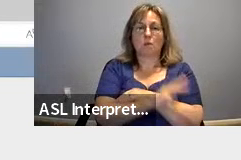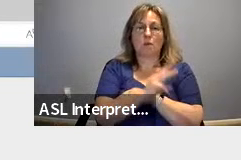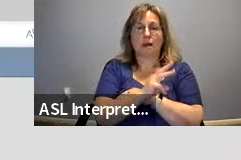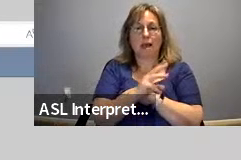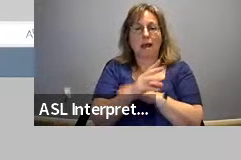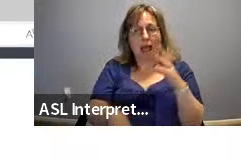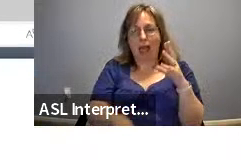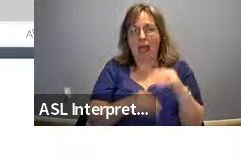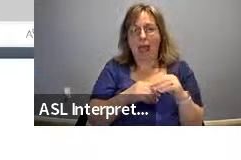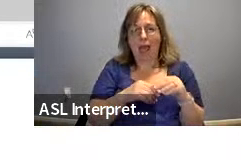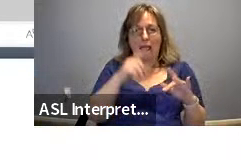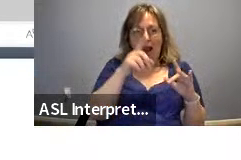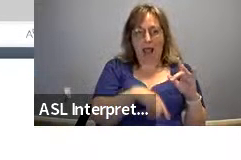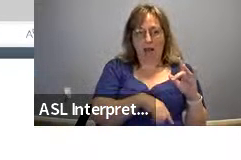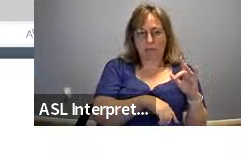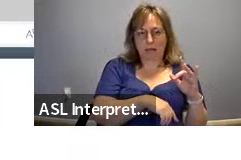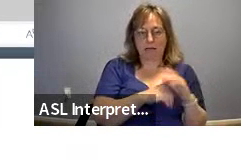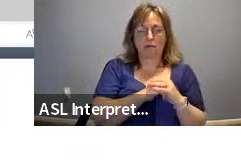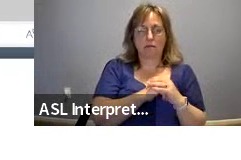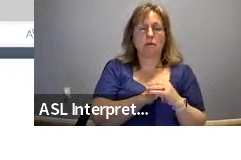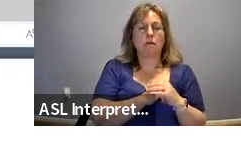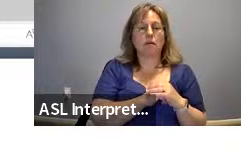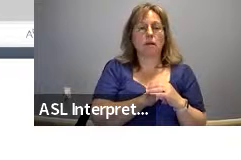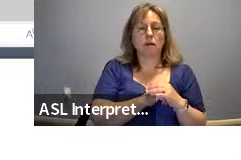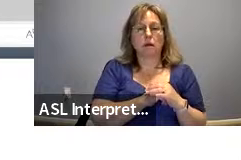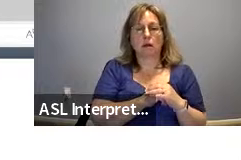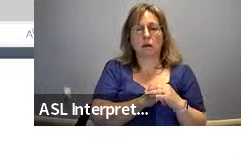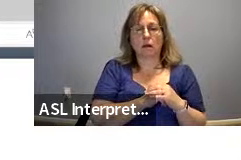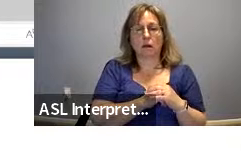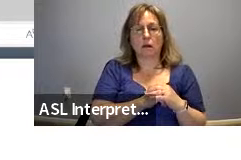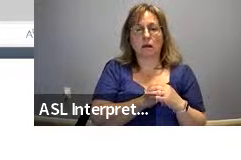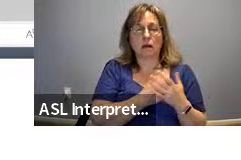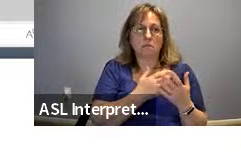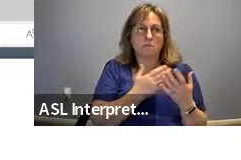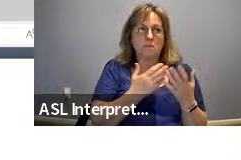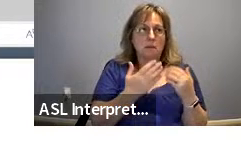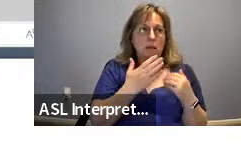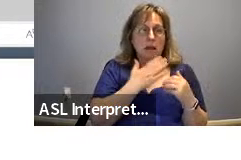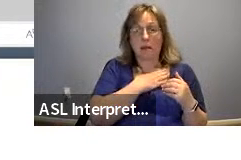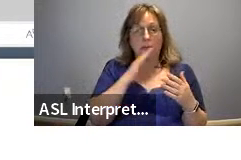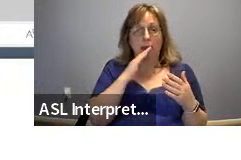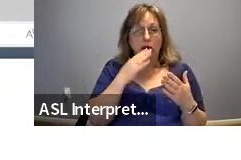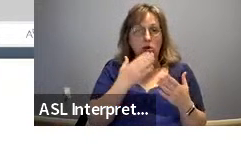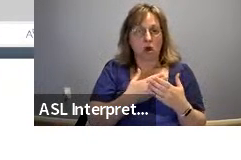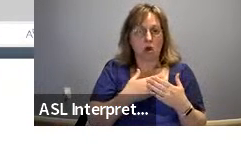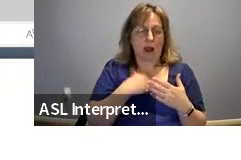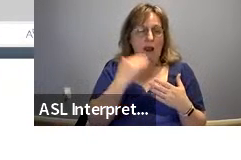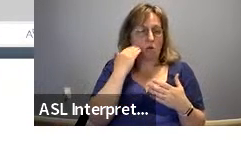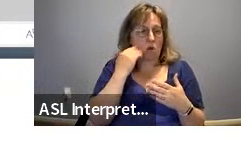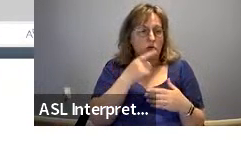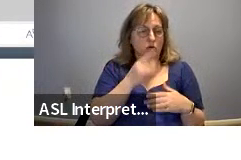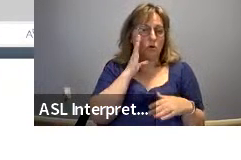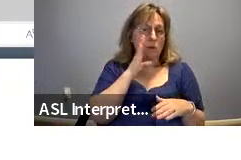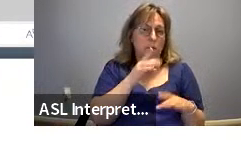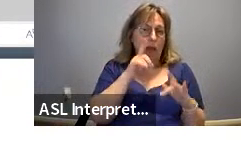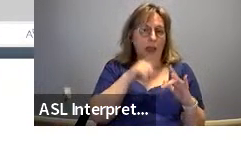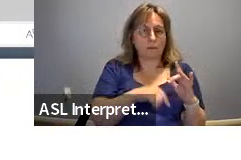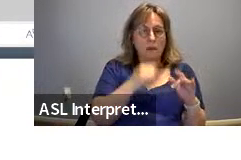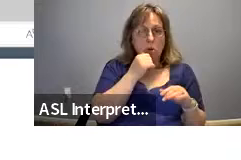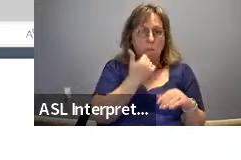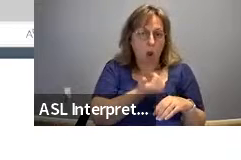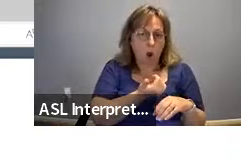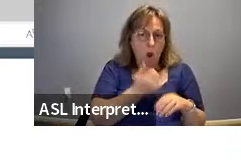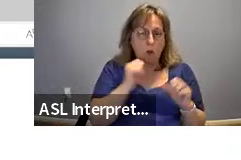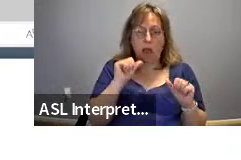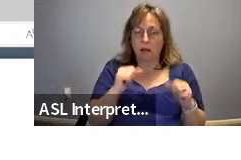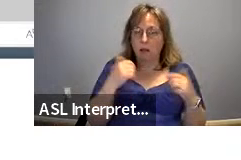request. So click on add an absence request. And let's say my daughter is going to be out tomorrow for an appointment. I can